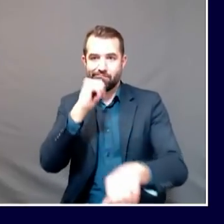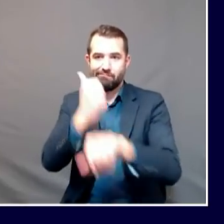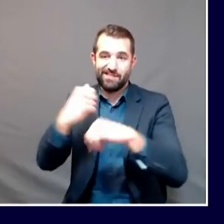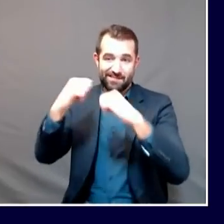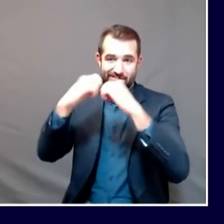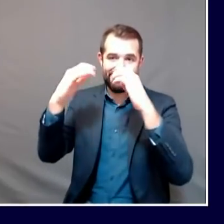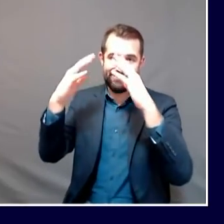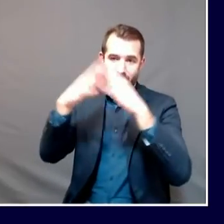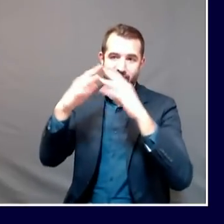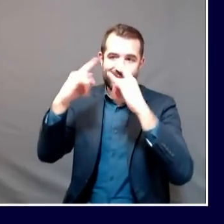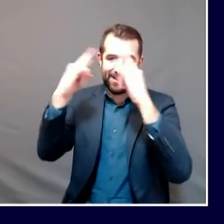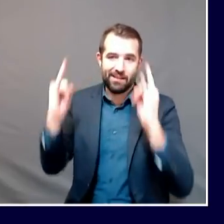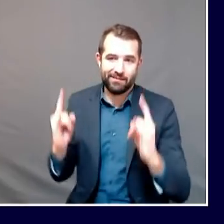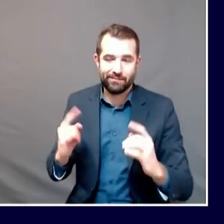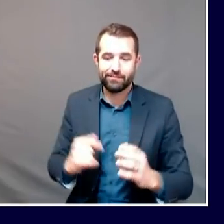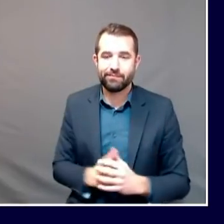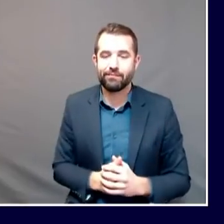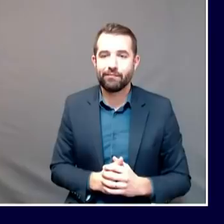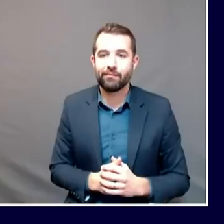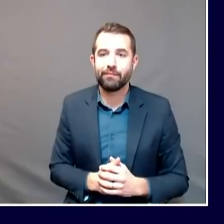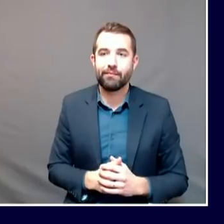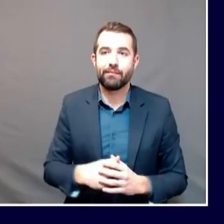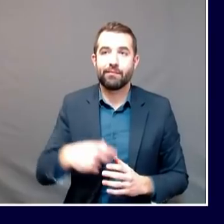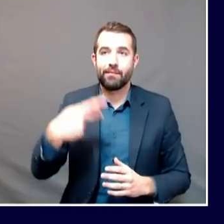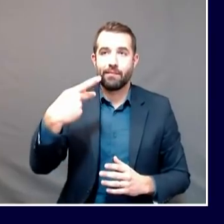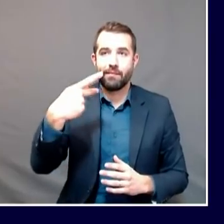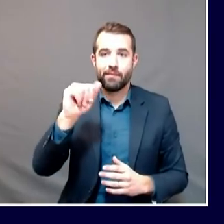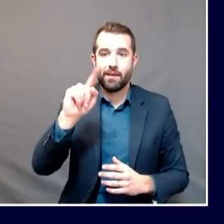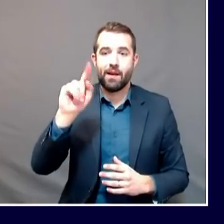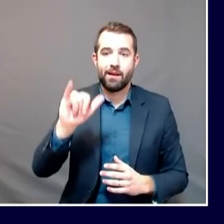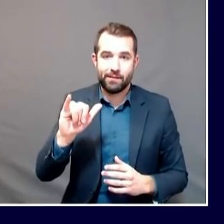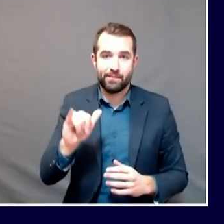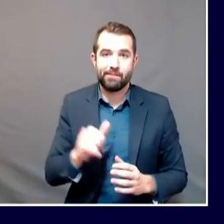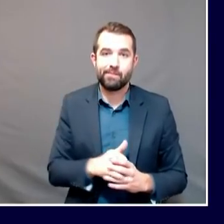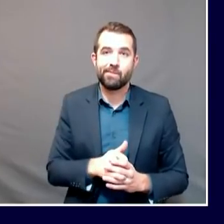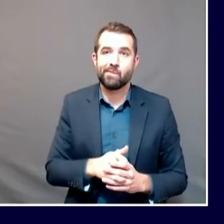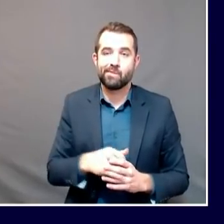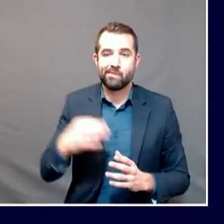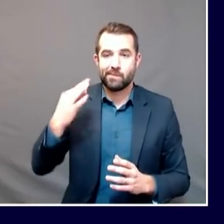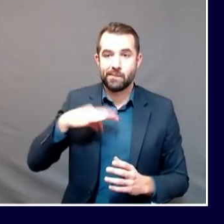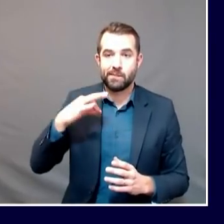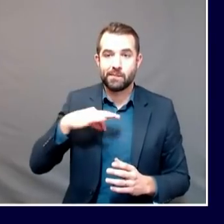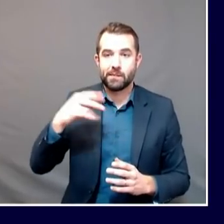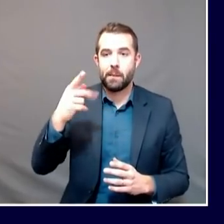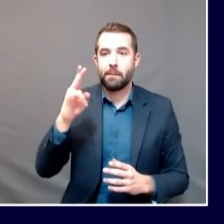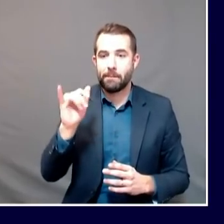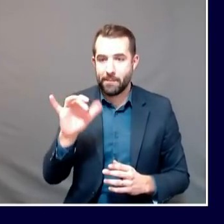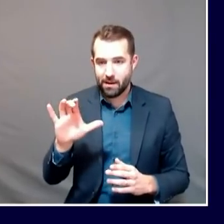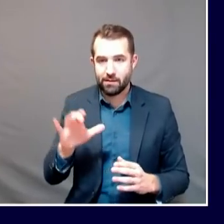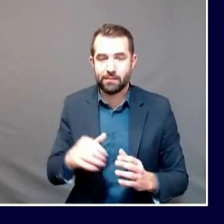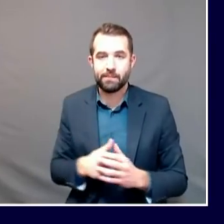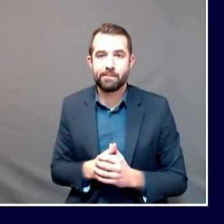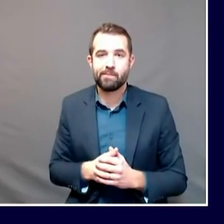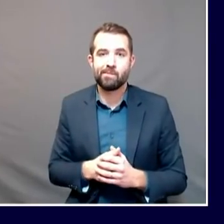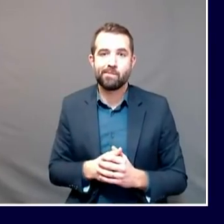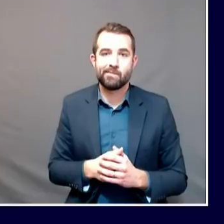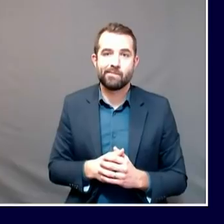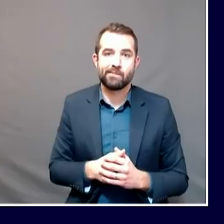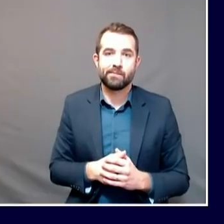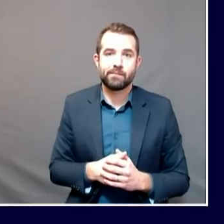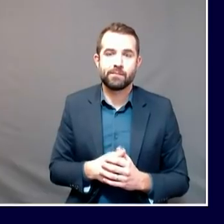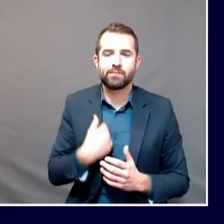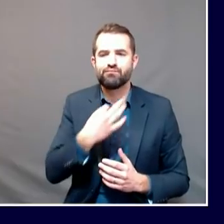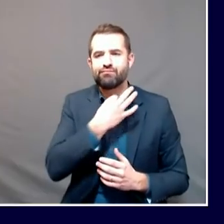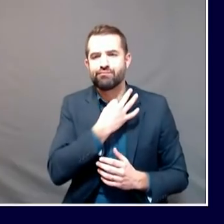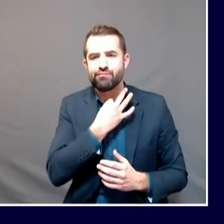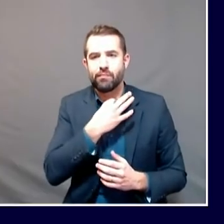I'm going to turn to Patty White at Maine Public next. Thank you, Dr. Shah. You've given estimates before, but what is your current estimate,